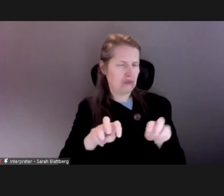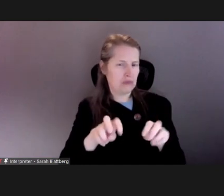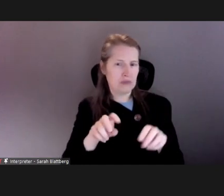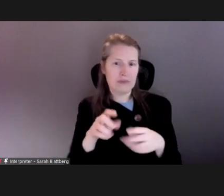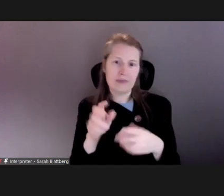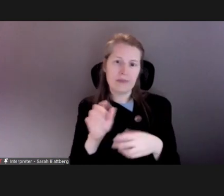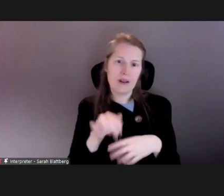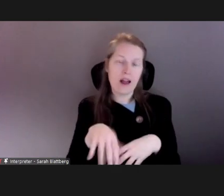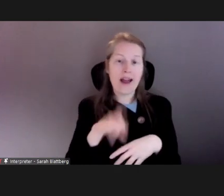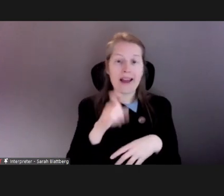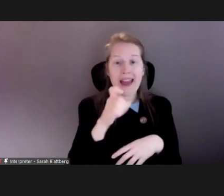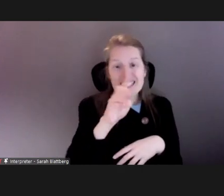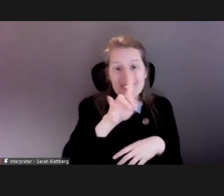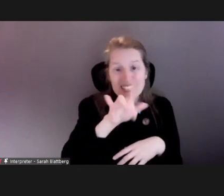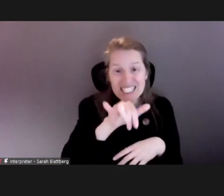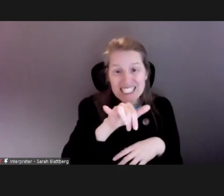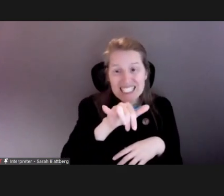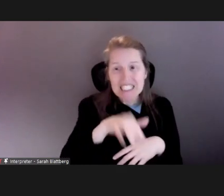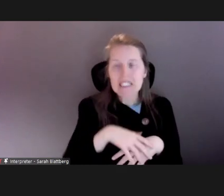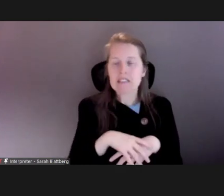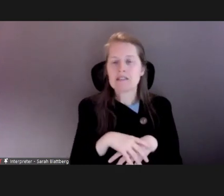like Xfinity